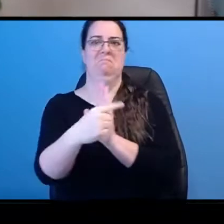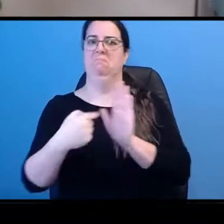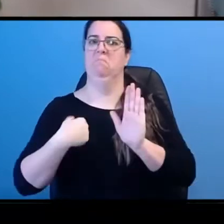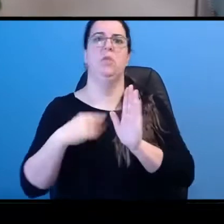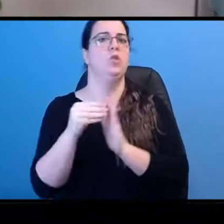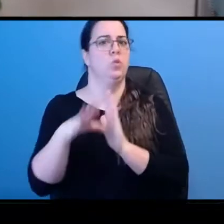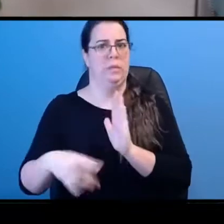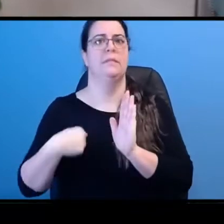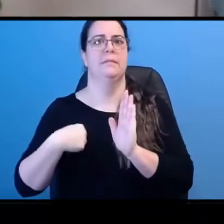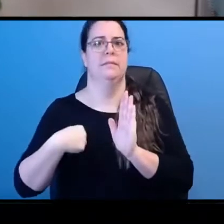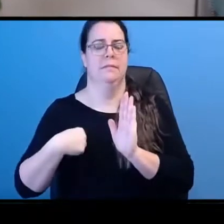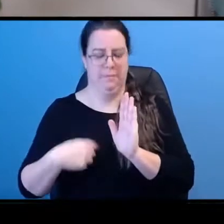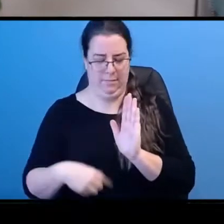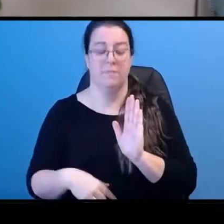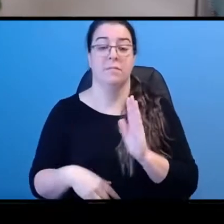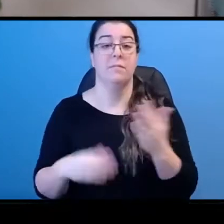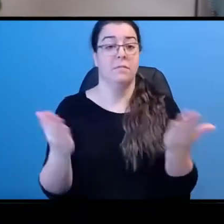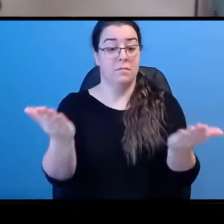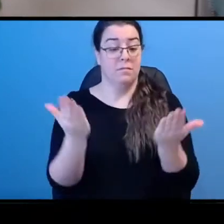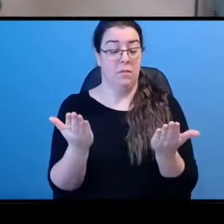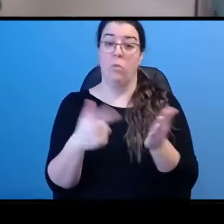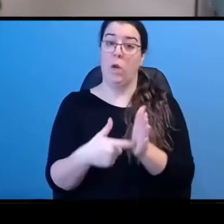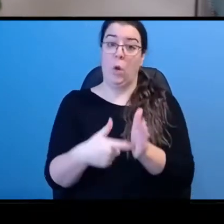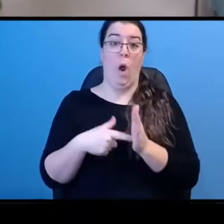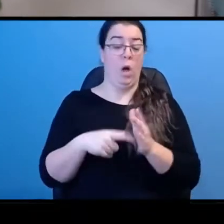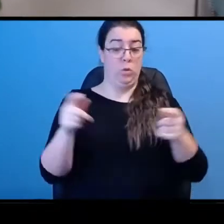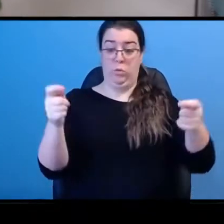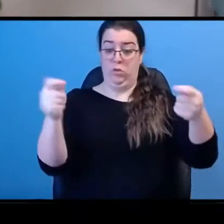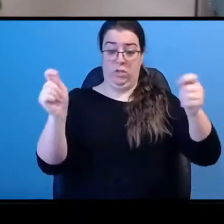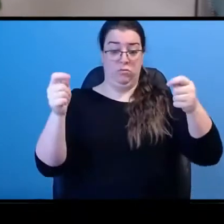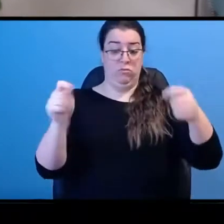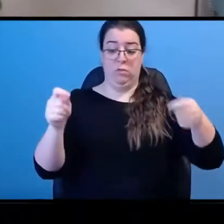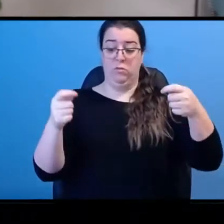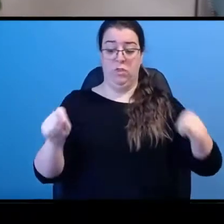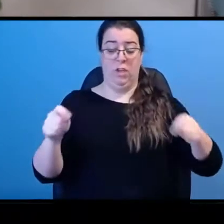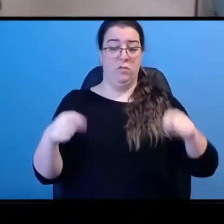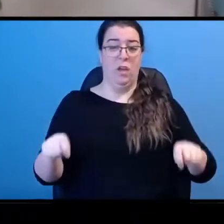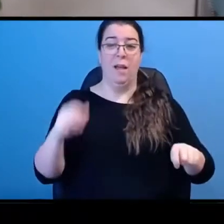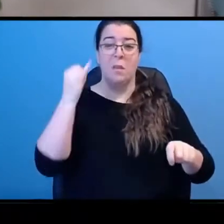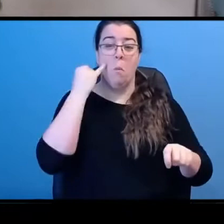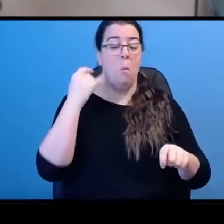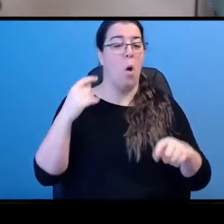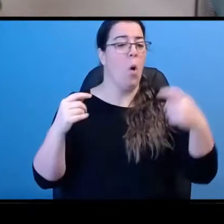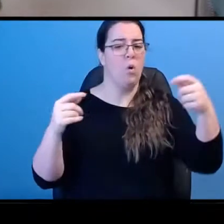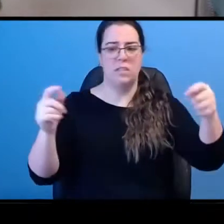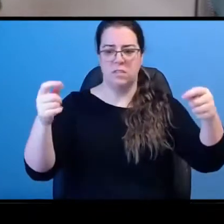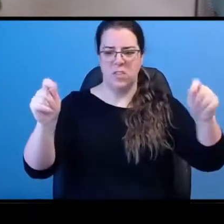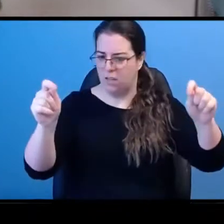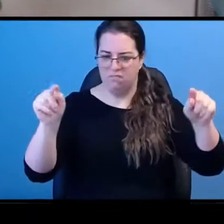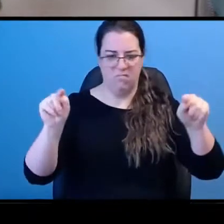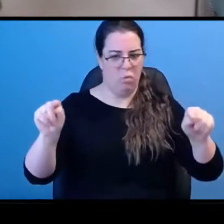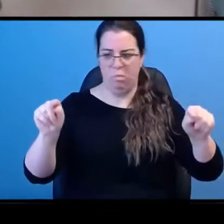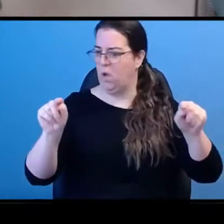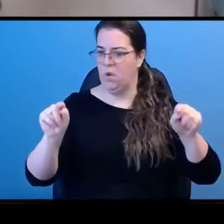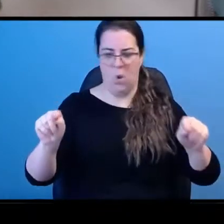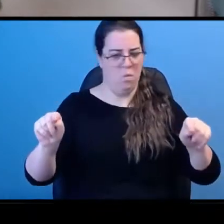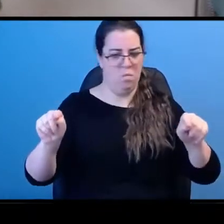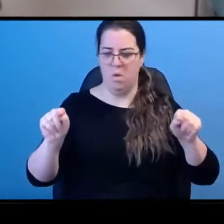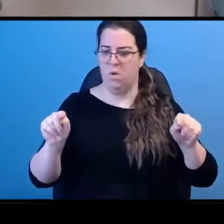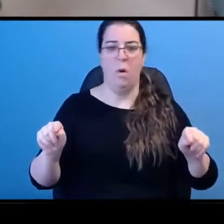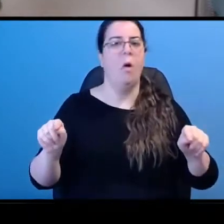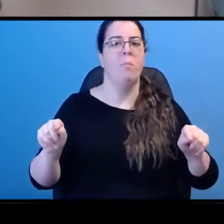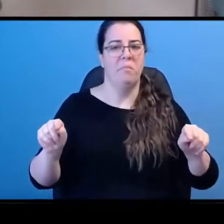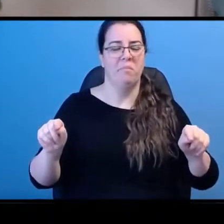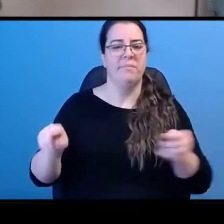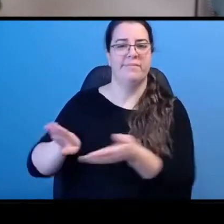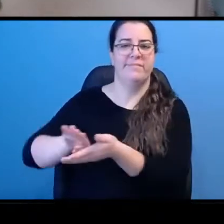your grant, and if you don't match with the criteria, then your application might get taken off the table. So knowing